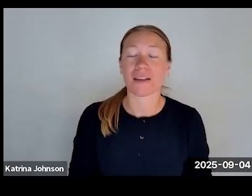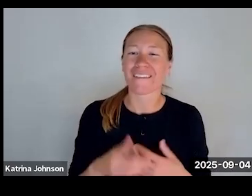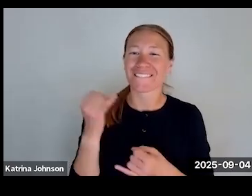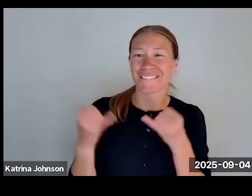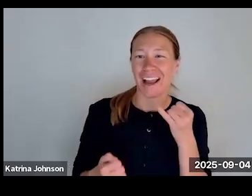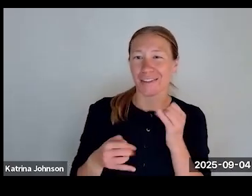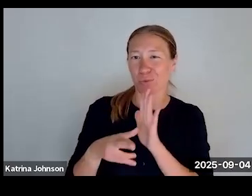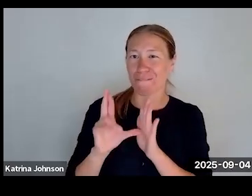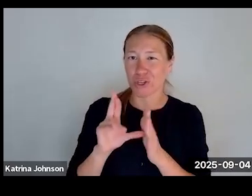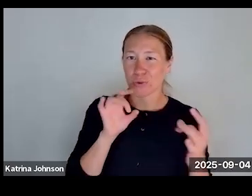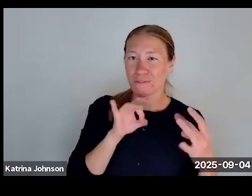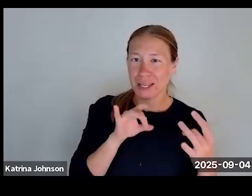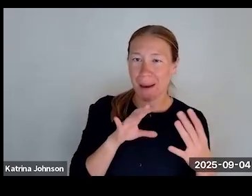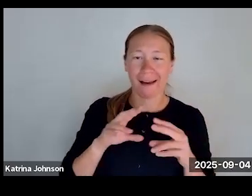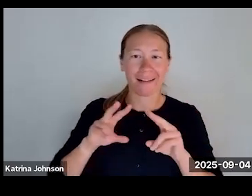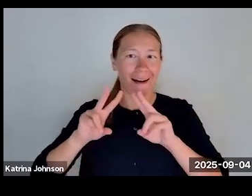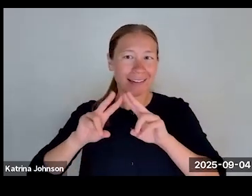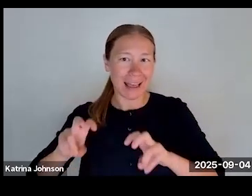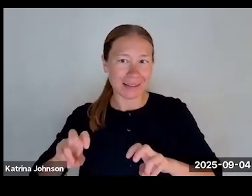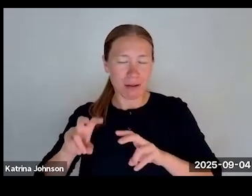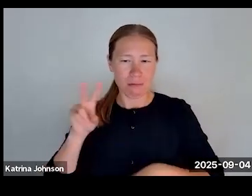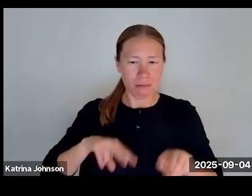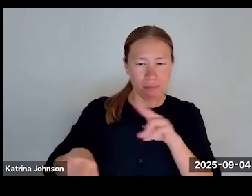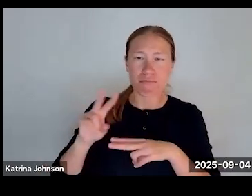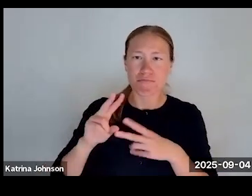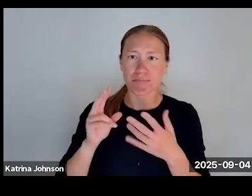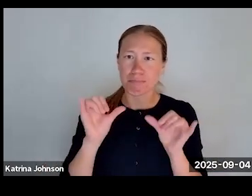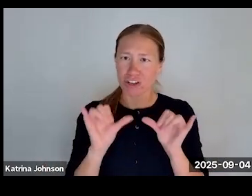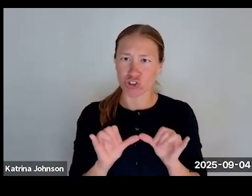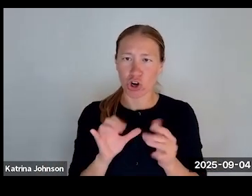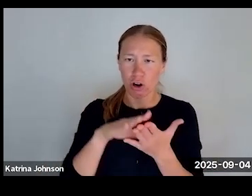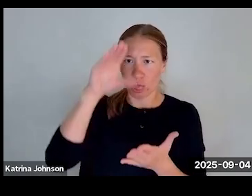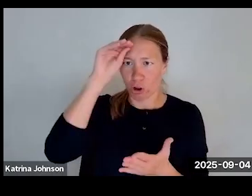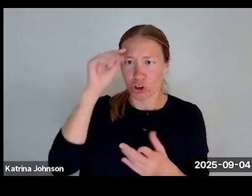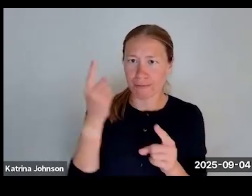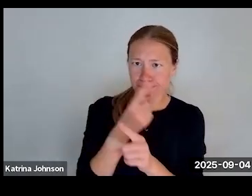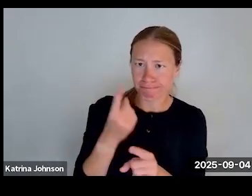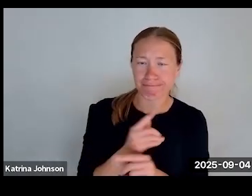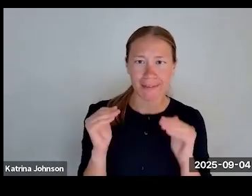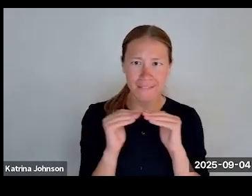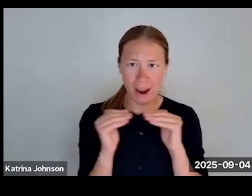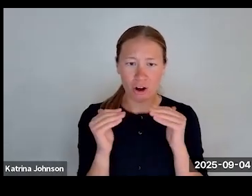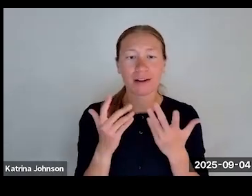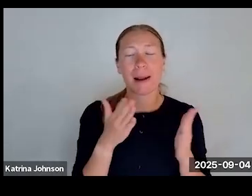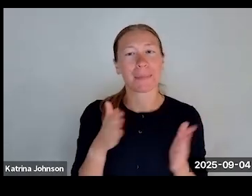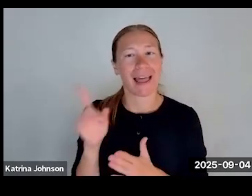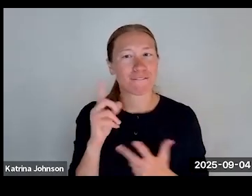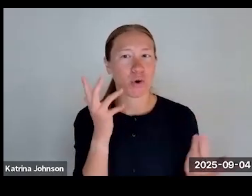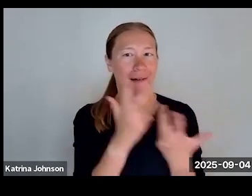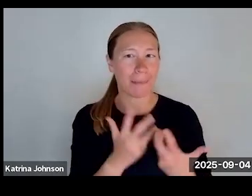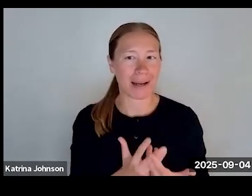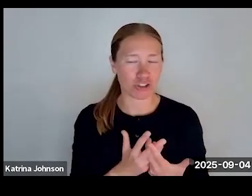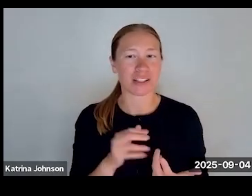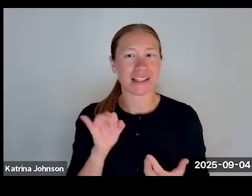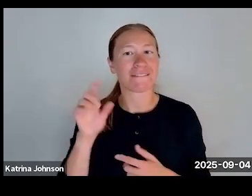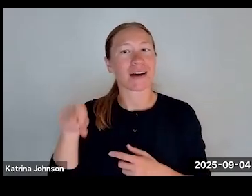and assessments to see if they measure learning fairly, and always plan for accommodations when additional support is